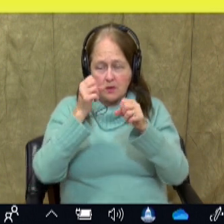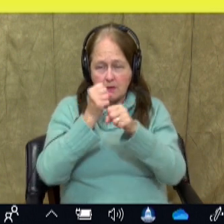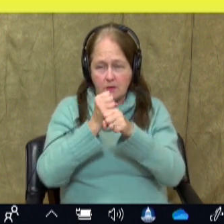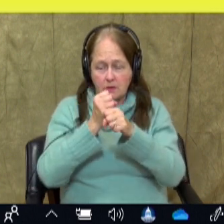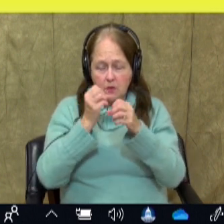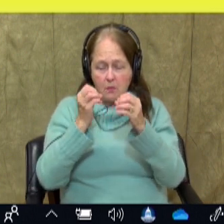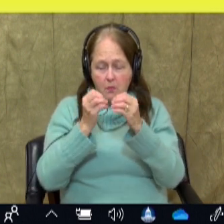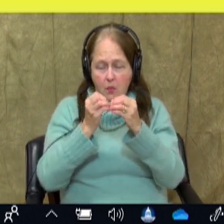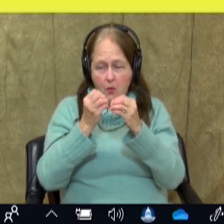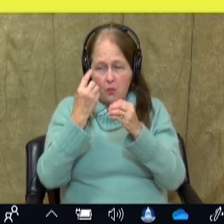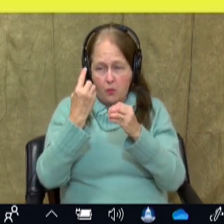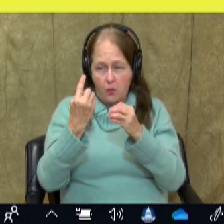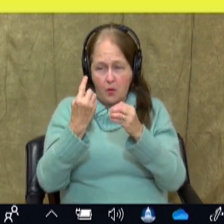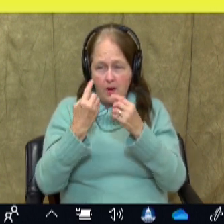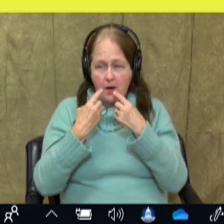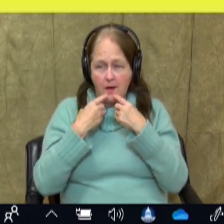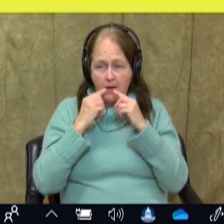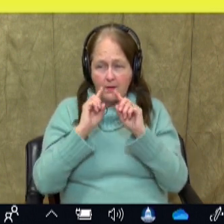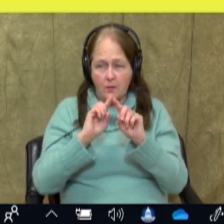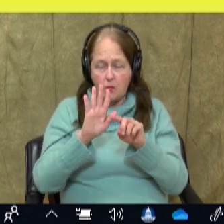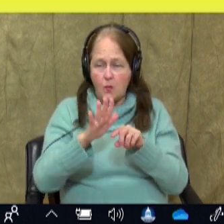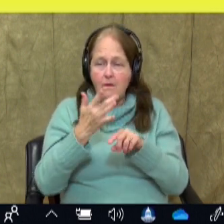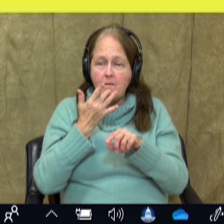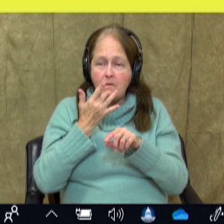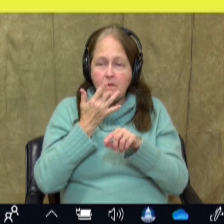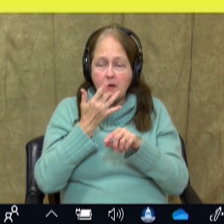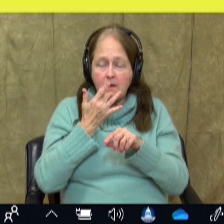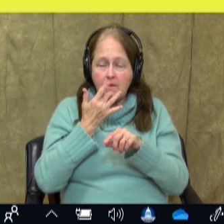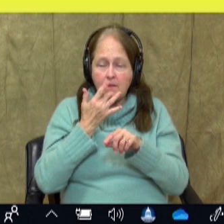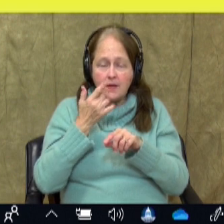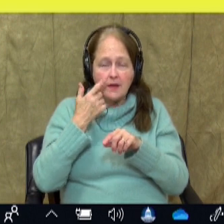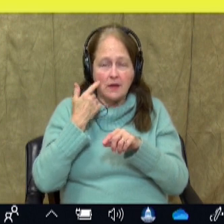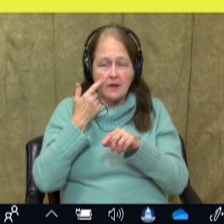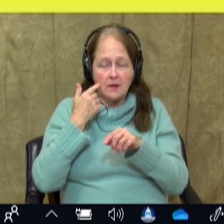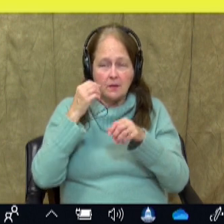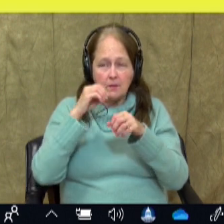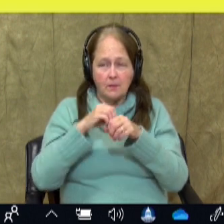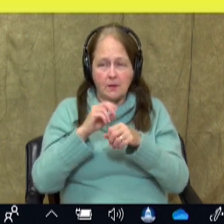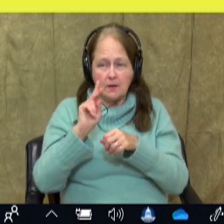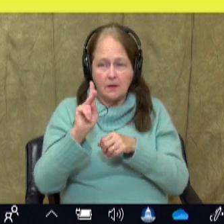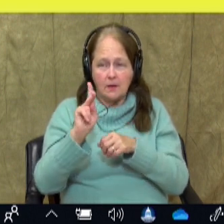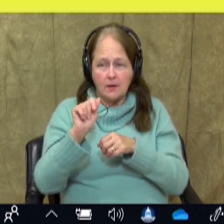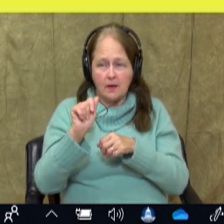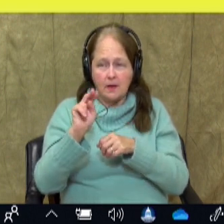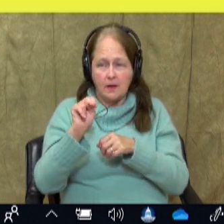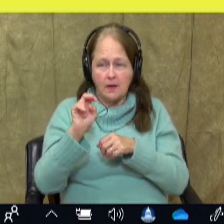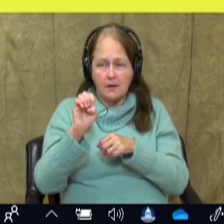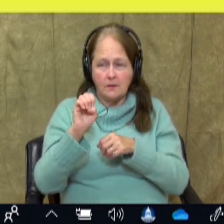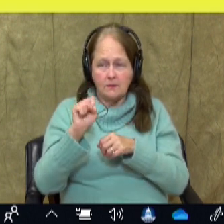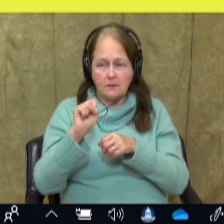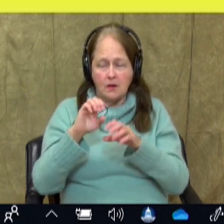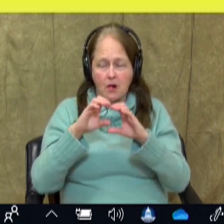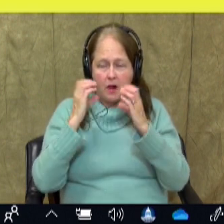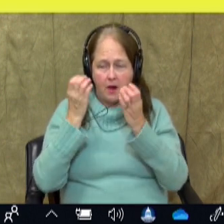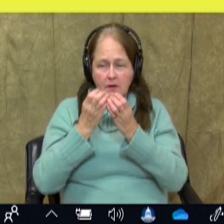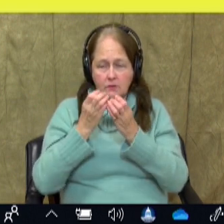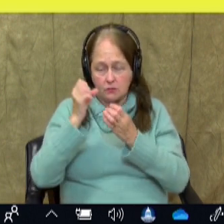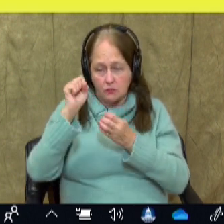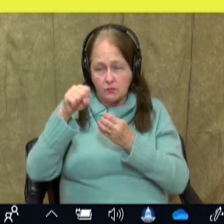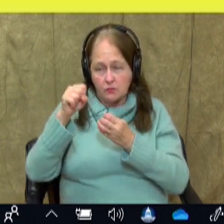than 1 answer? What is the favorite candy of students in Miss Kane's class? So